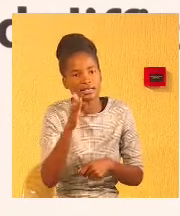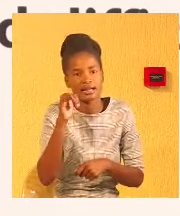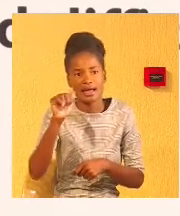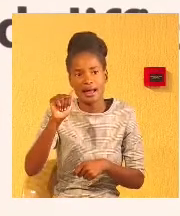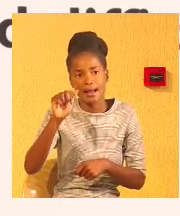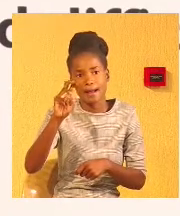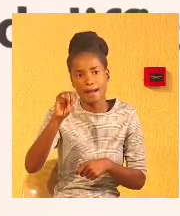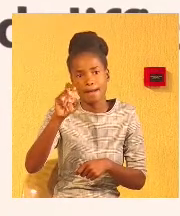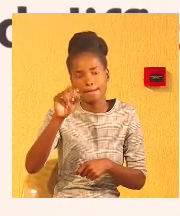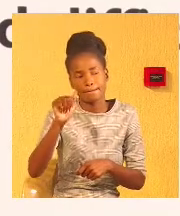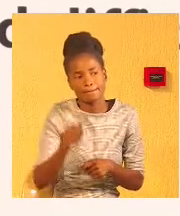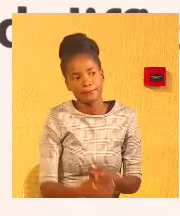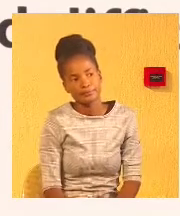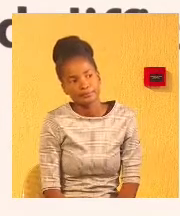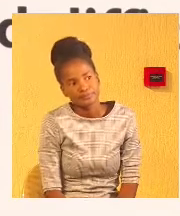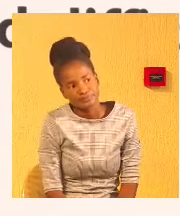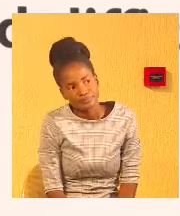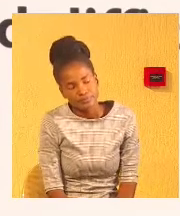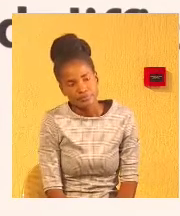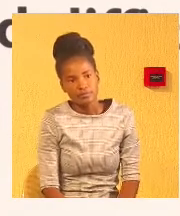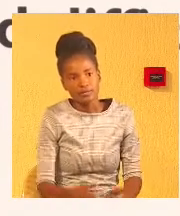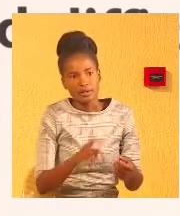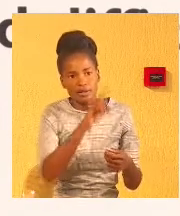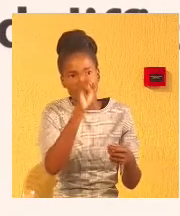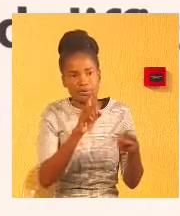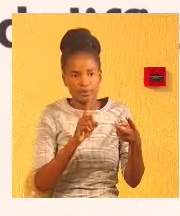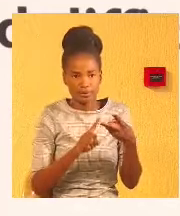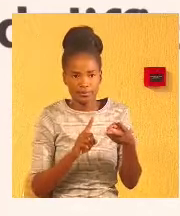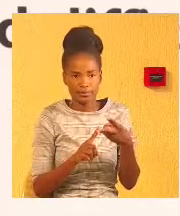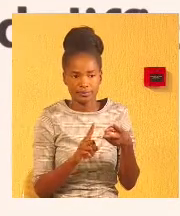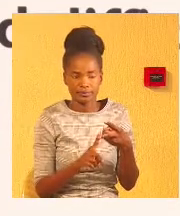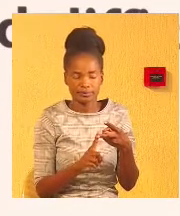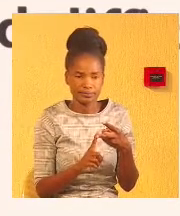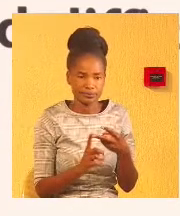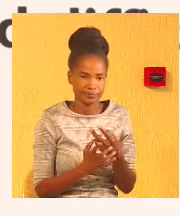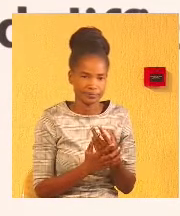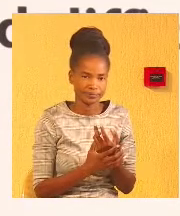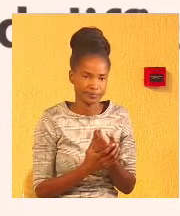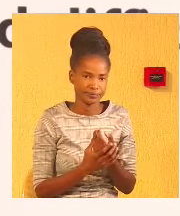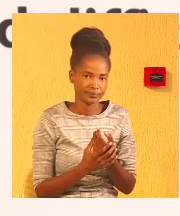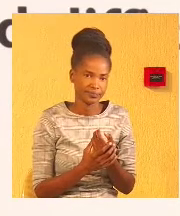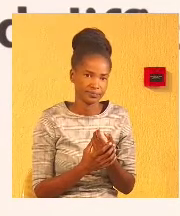right. The second part of